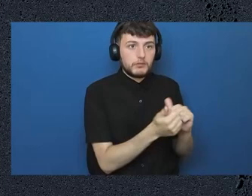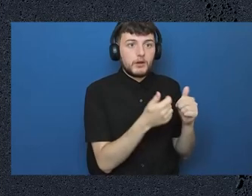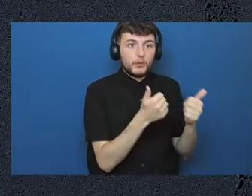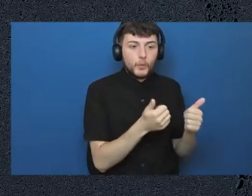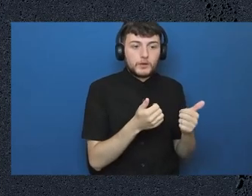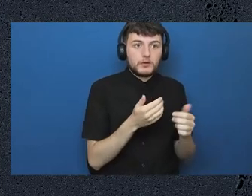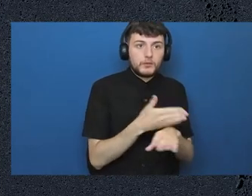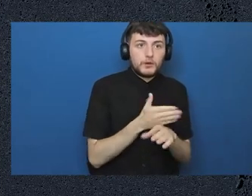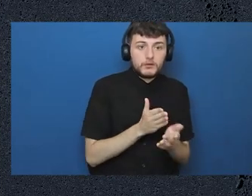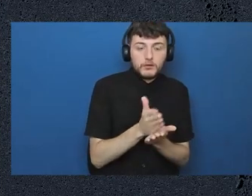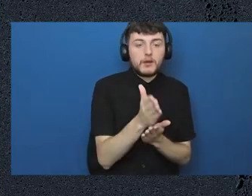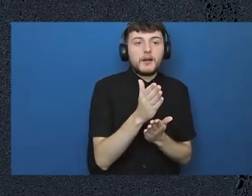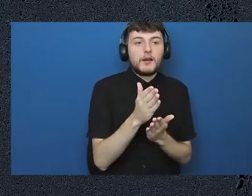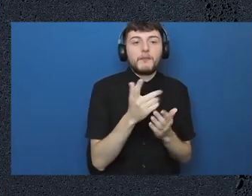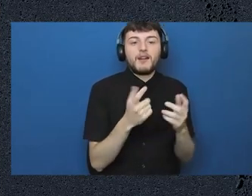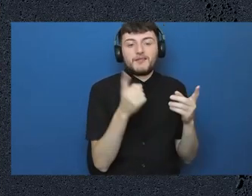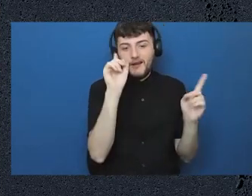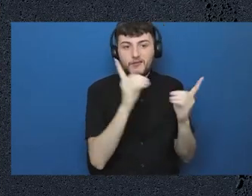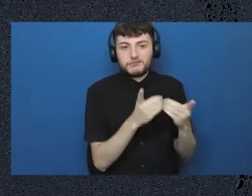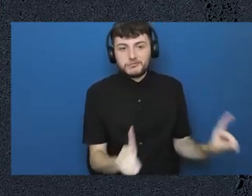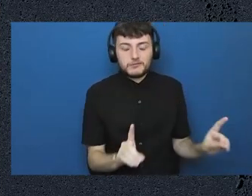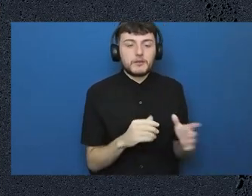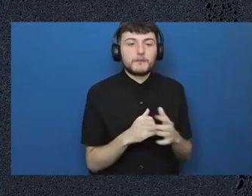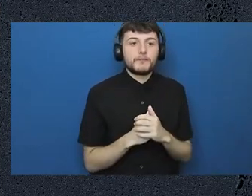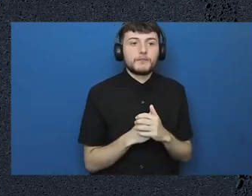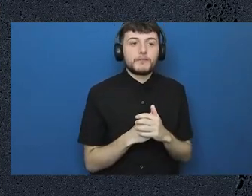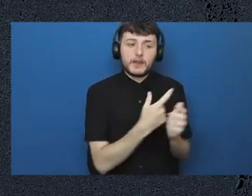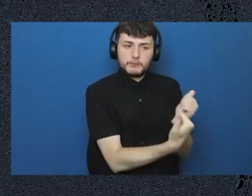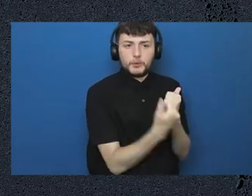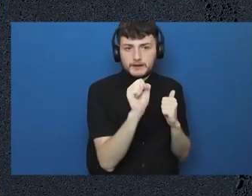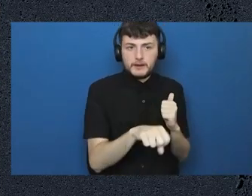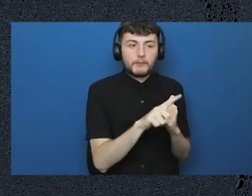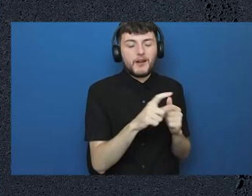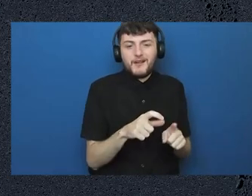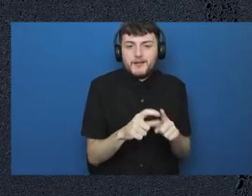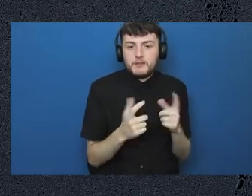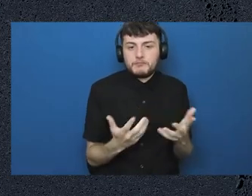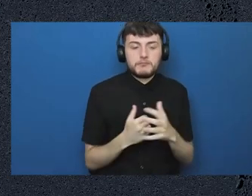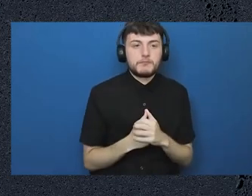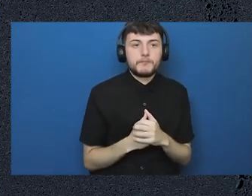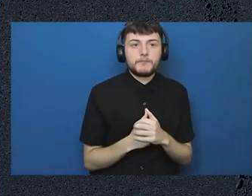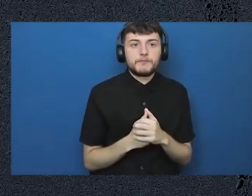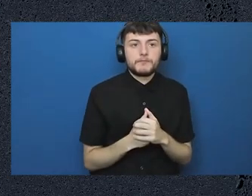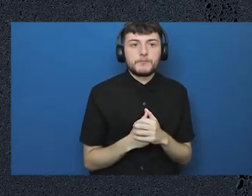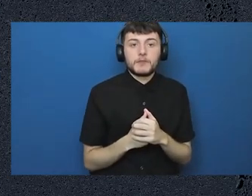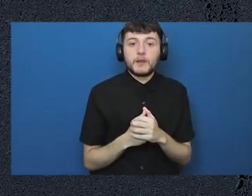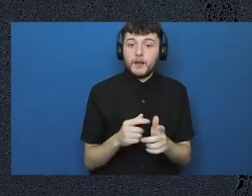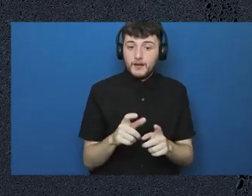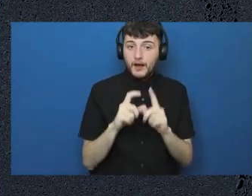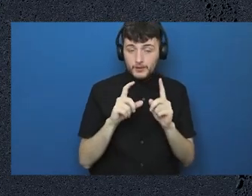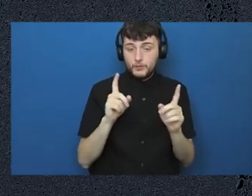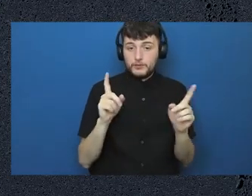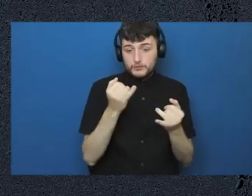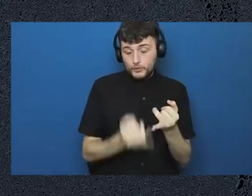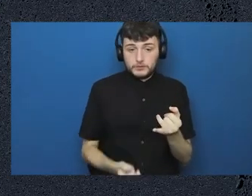really hard. Mm. What I would say for me, the biggest challenge was trying to get a leadership role. Because trying to get a leadership role when you look